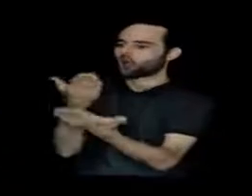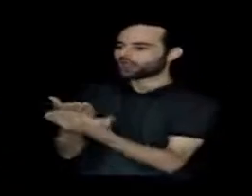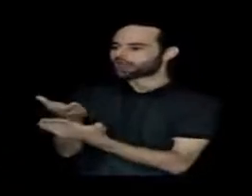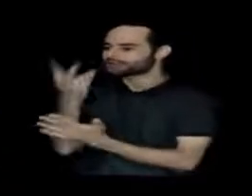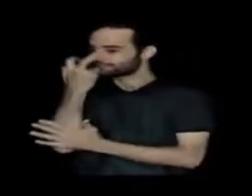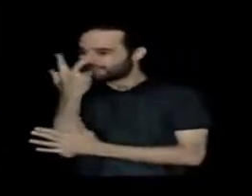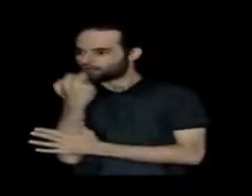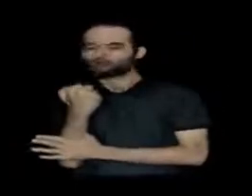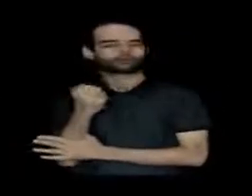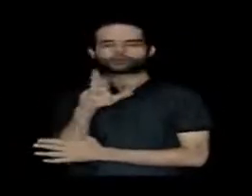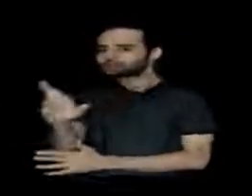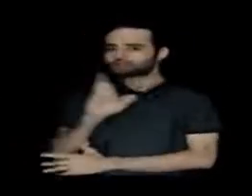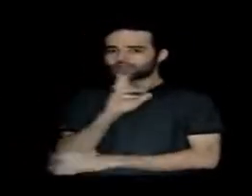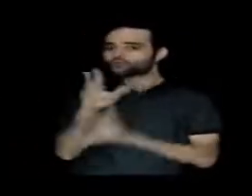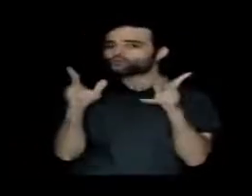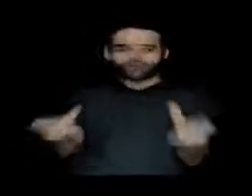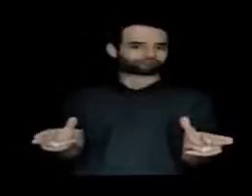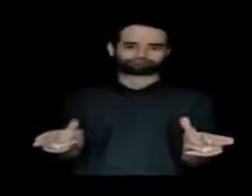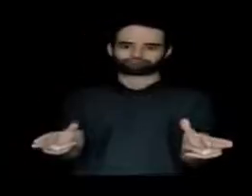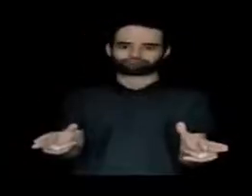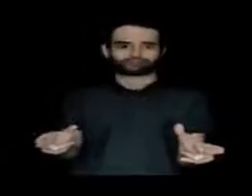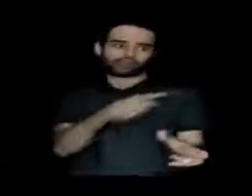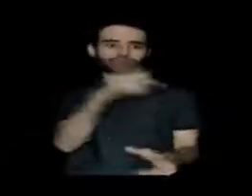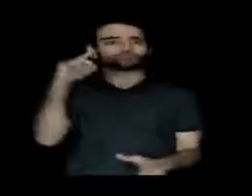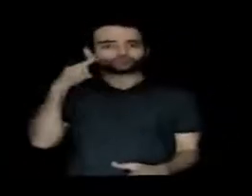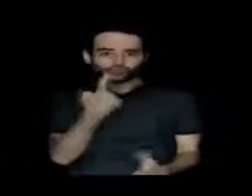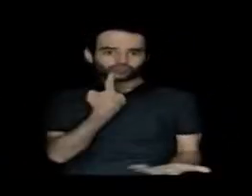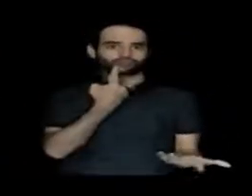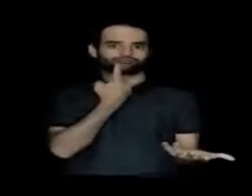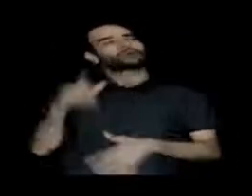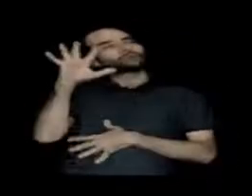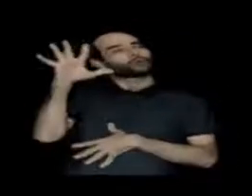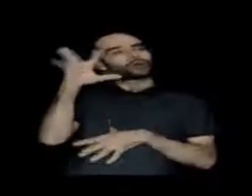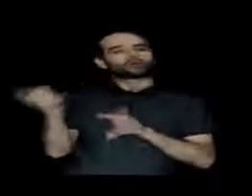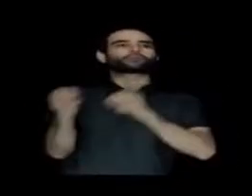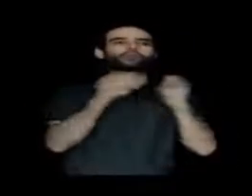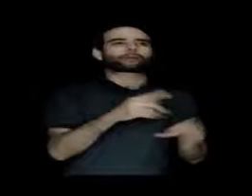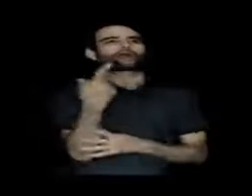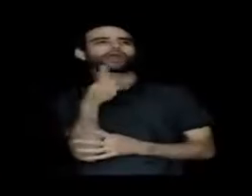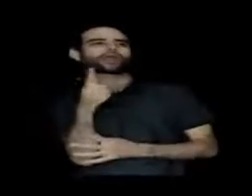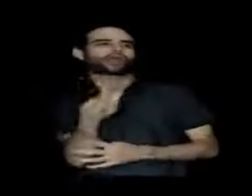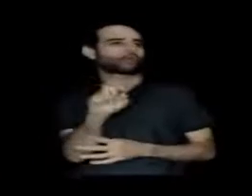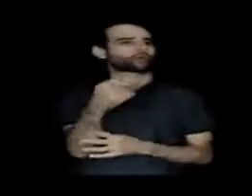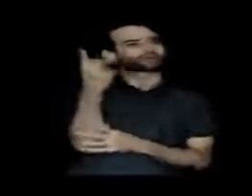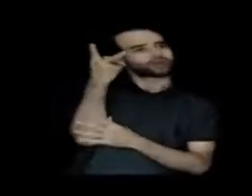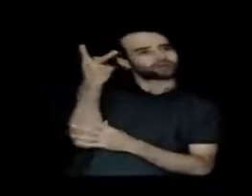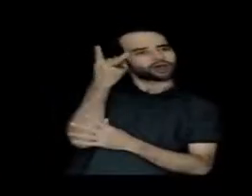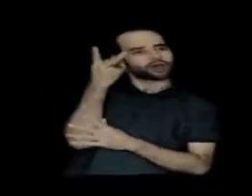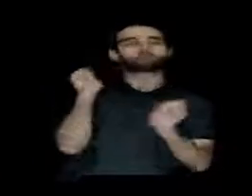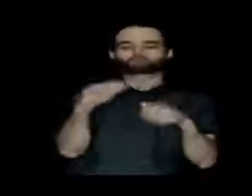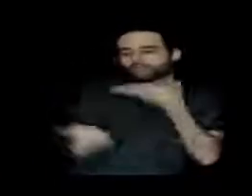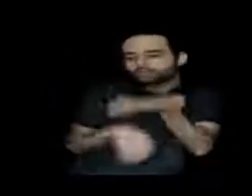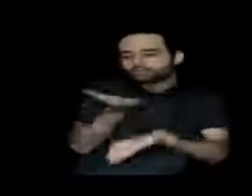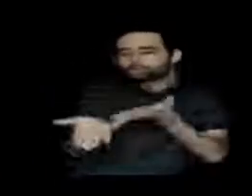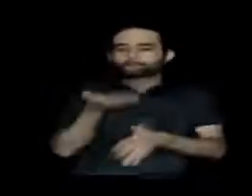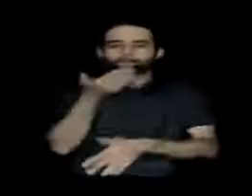dreams, a dream of going beyond, of seeking for better conditions, and I knew that I wouldn't find good